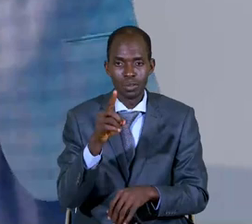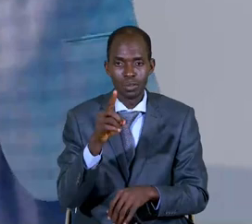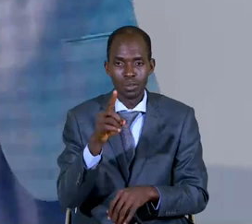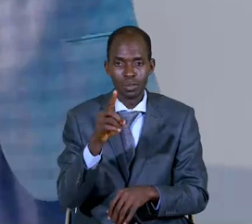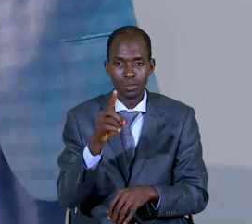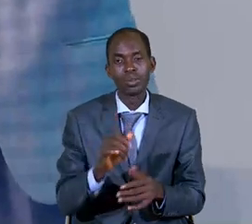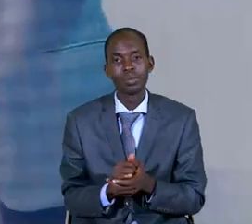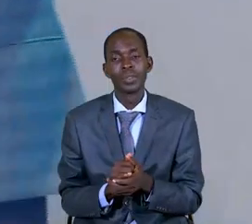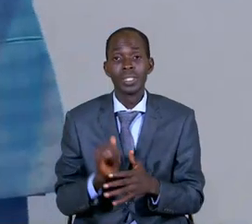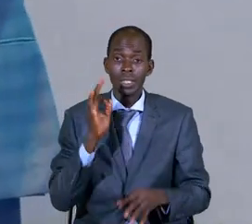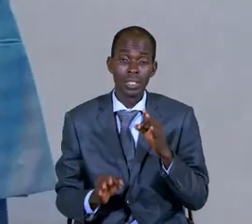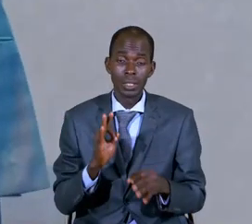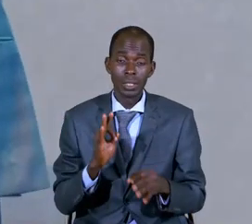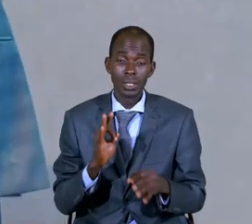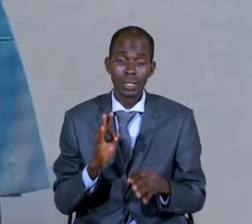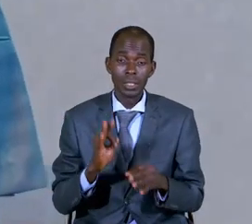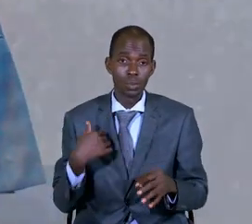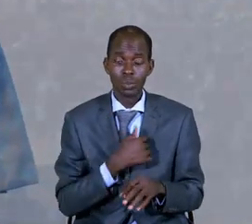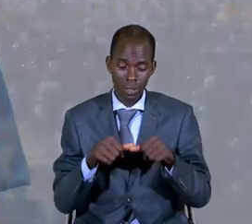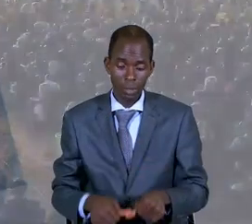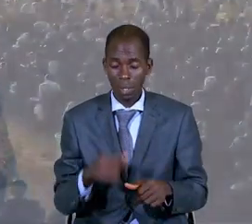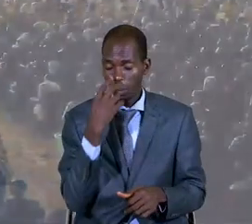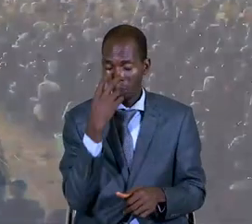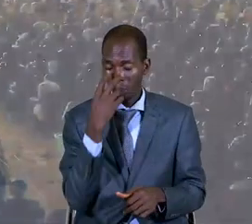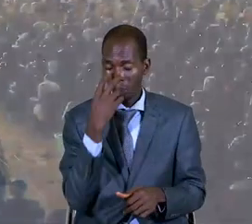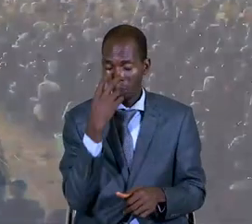we remain blind, physically,